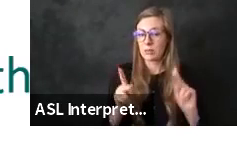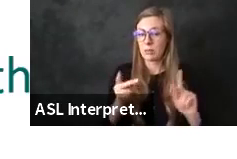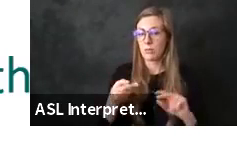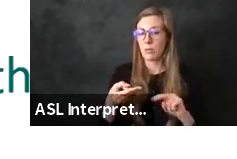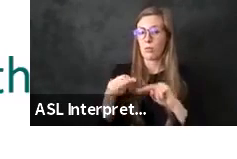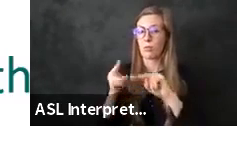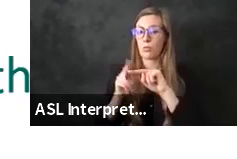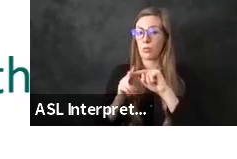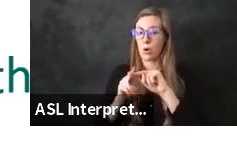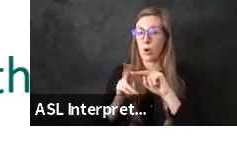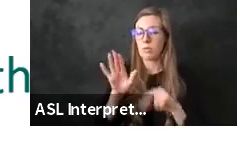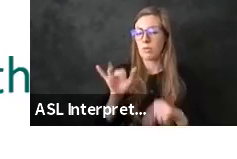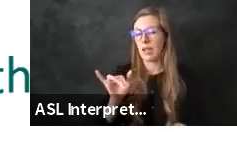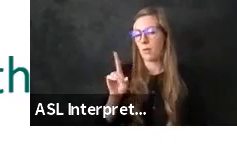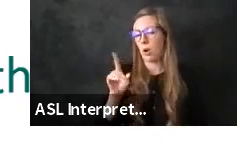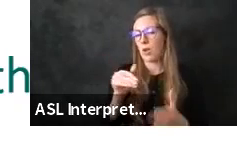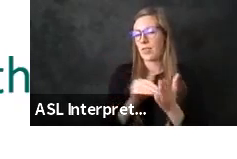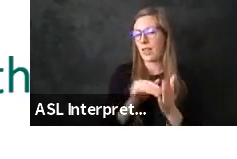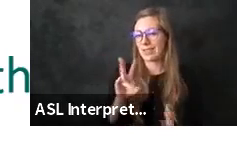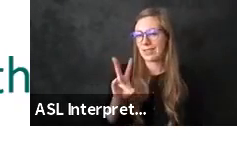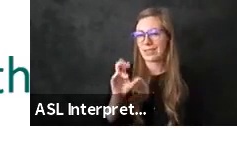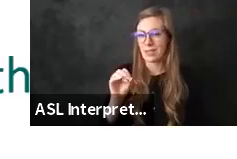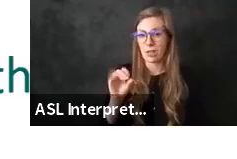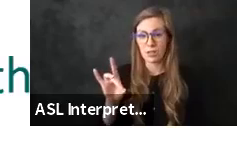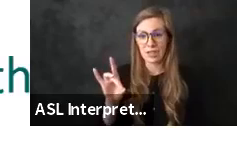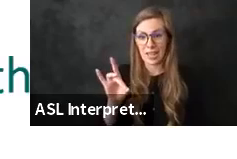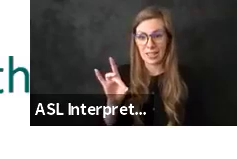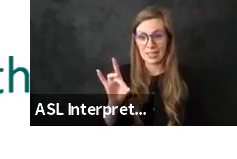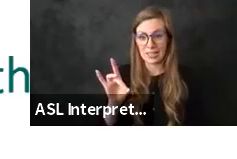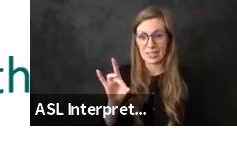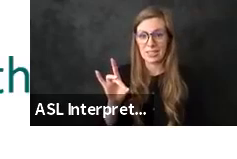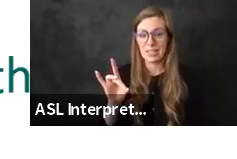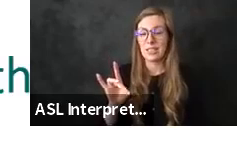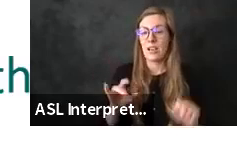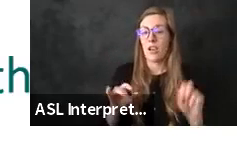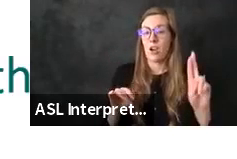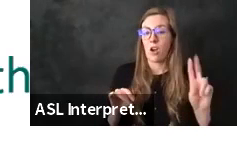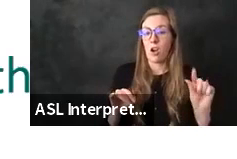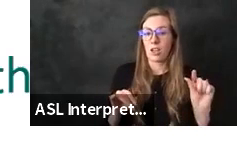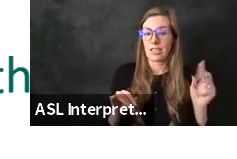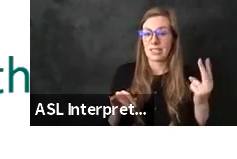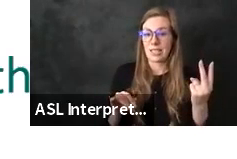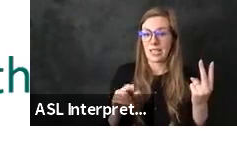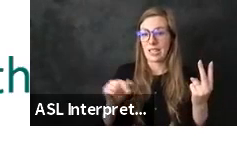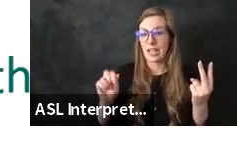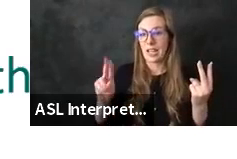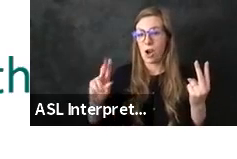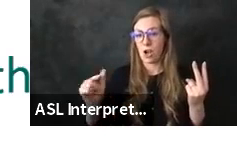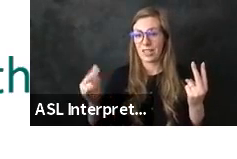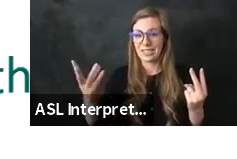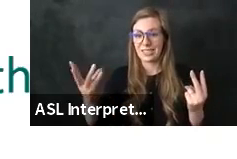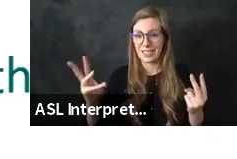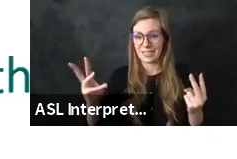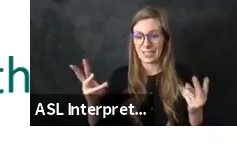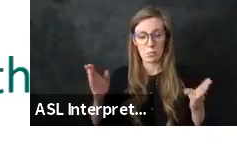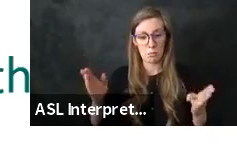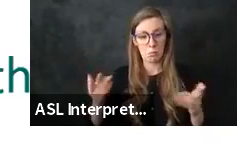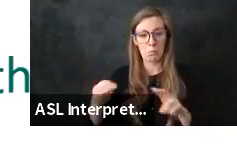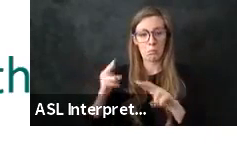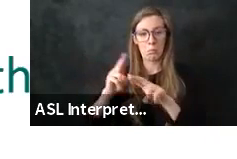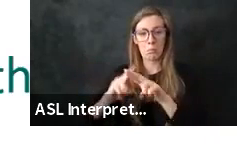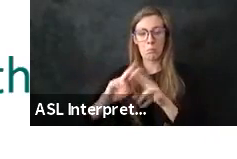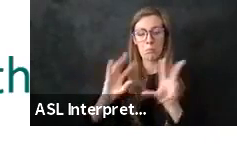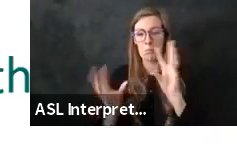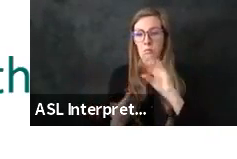by about 1,700 between August 2nd and August 16th to a new total